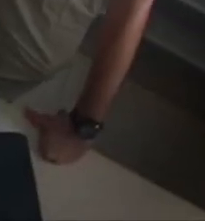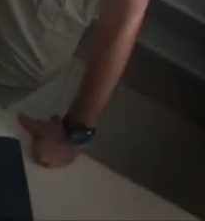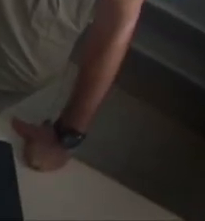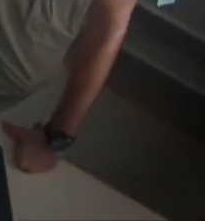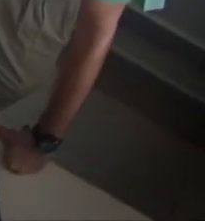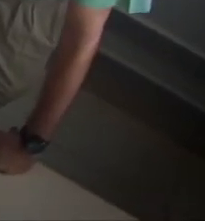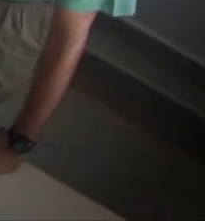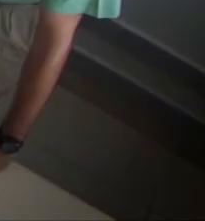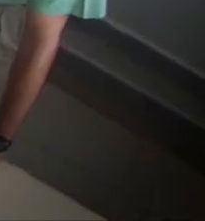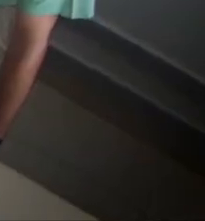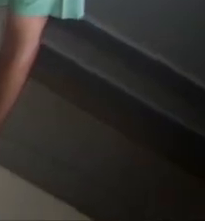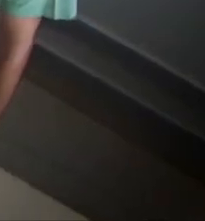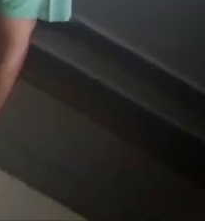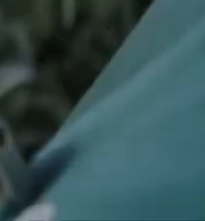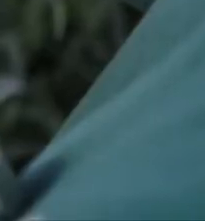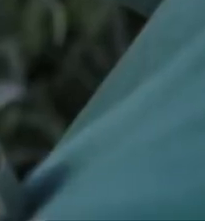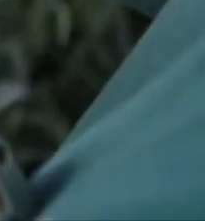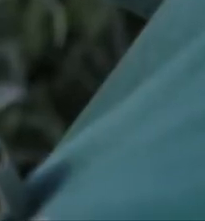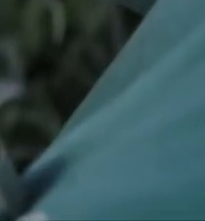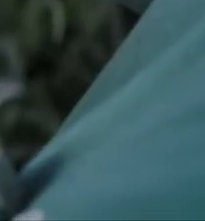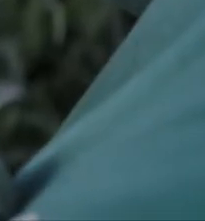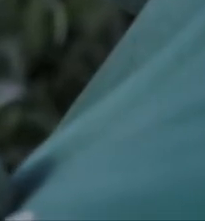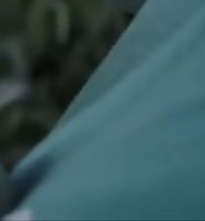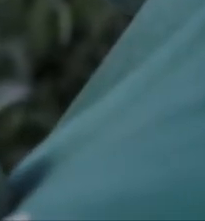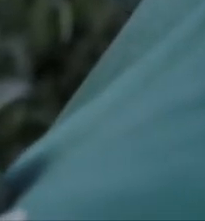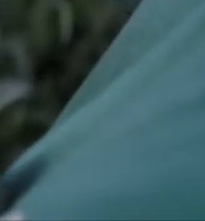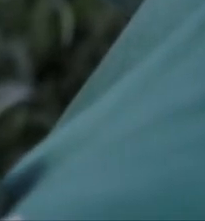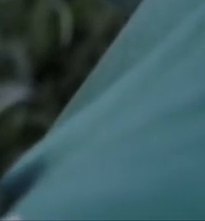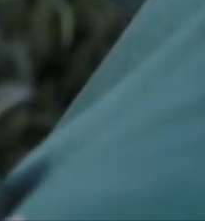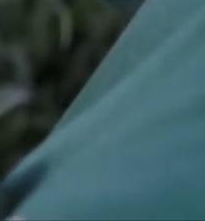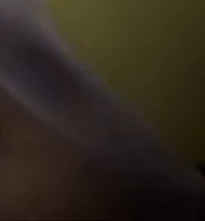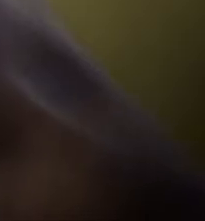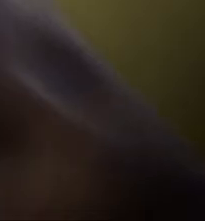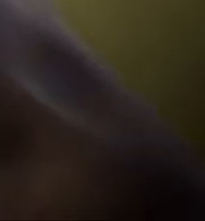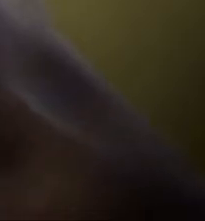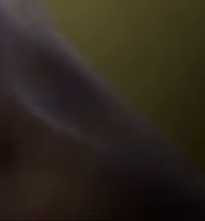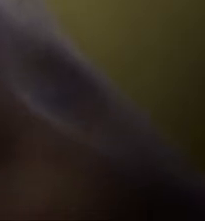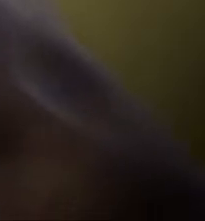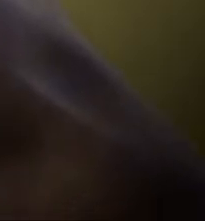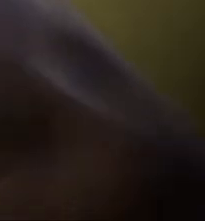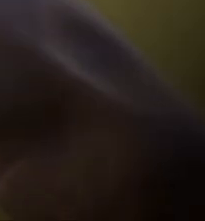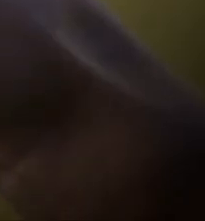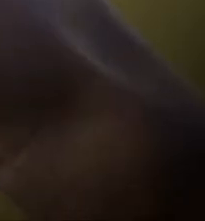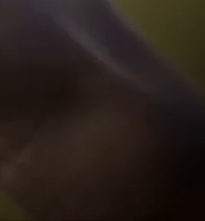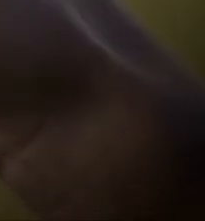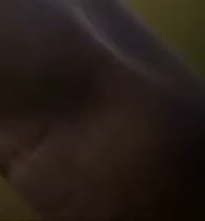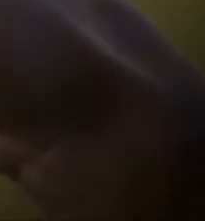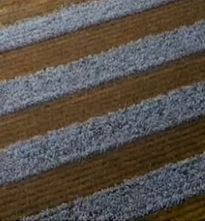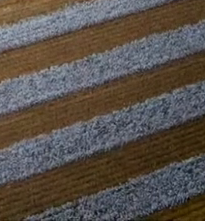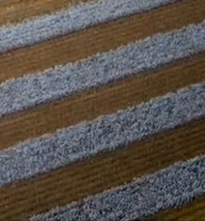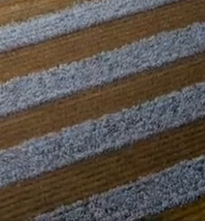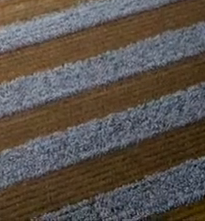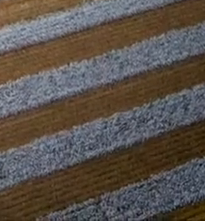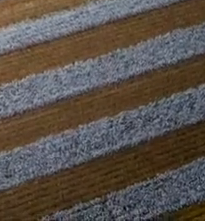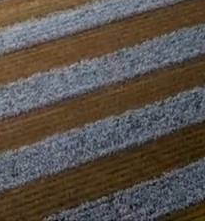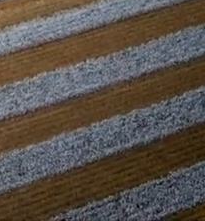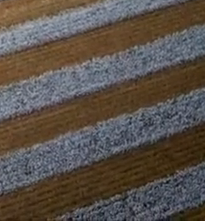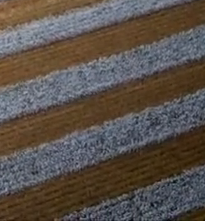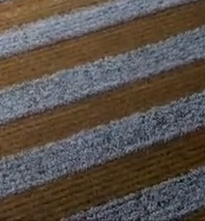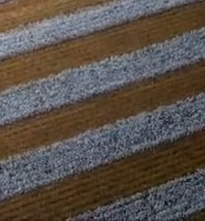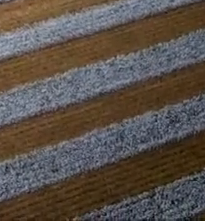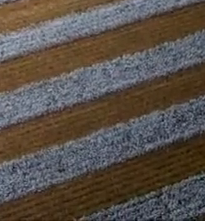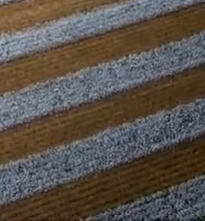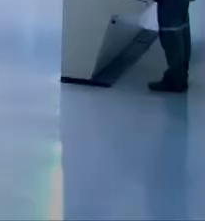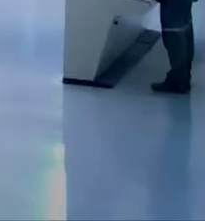cotton. We work with a standardized and replicable model with advanced